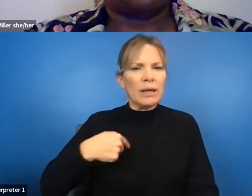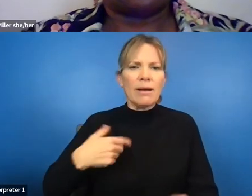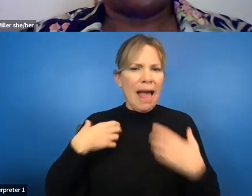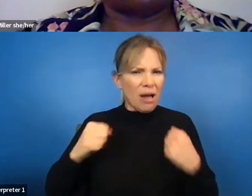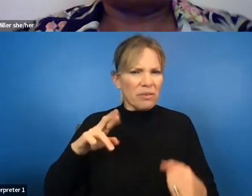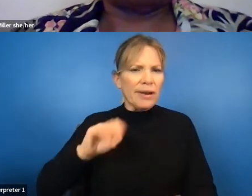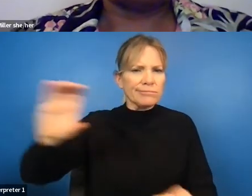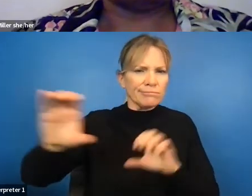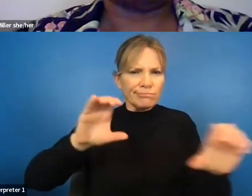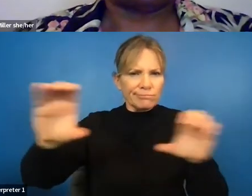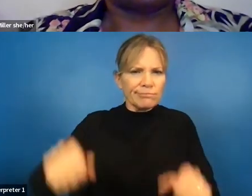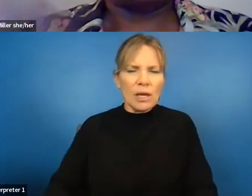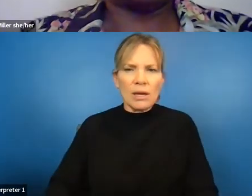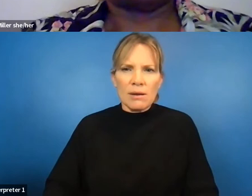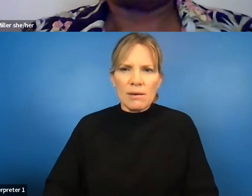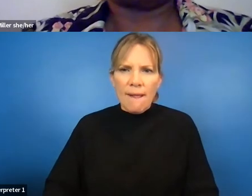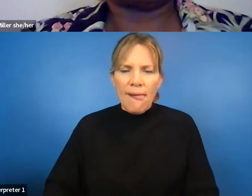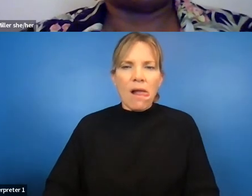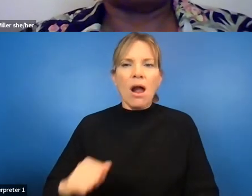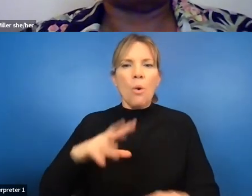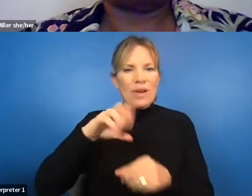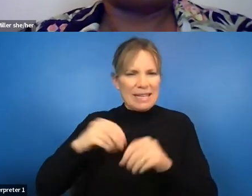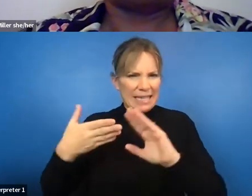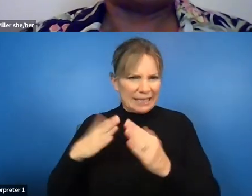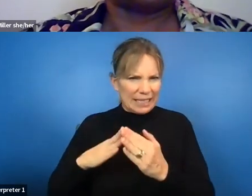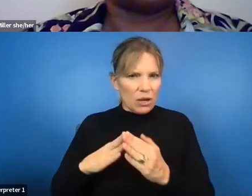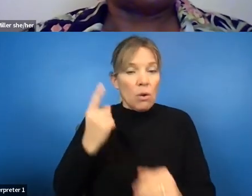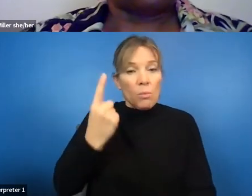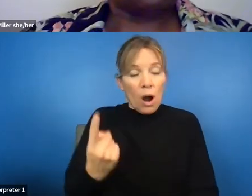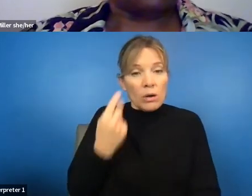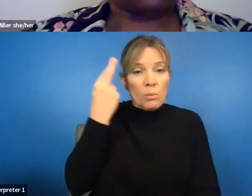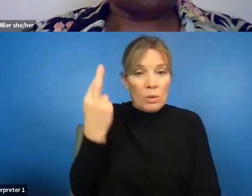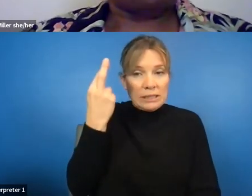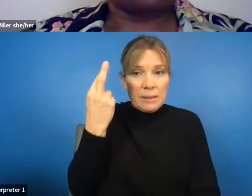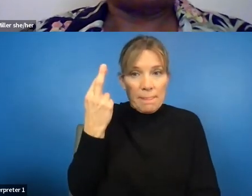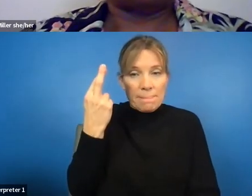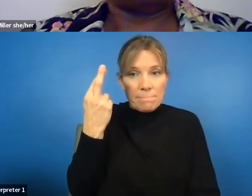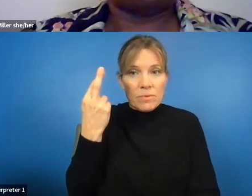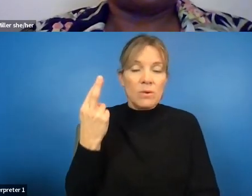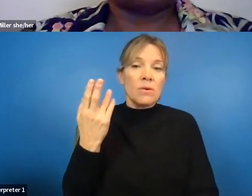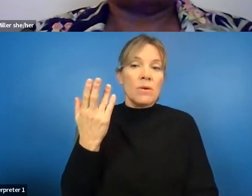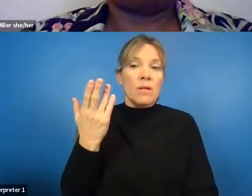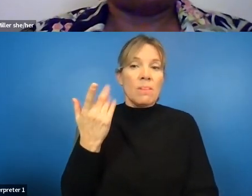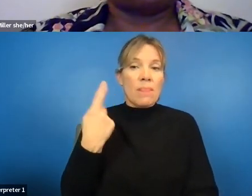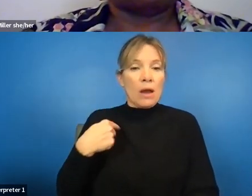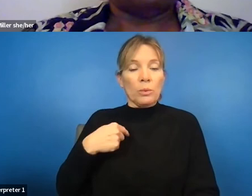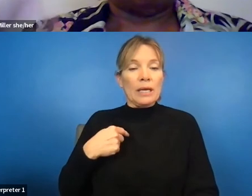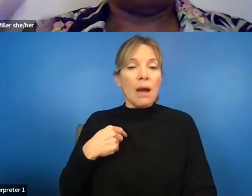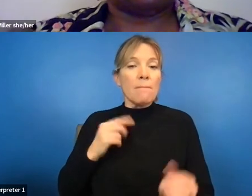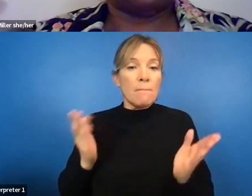healthcare, and within the city, one of the reasons that we push